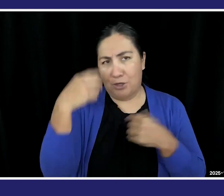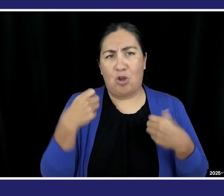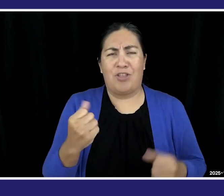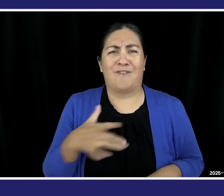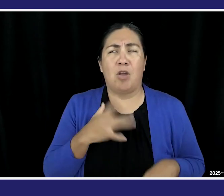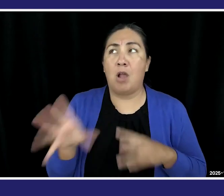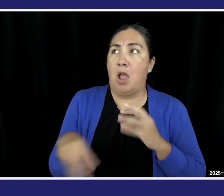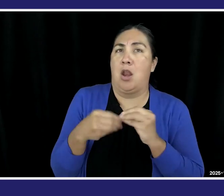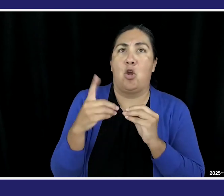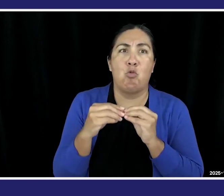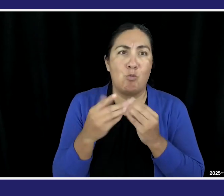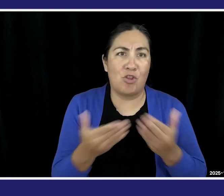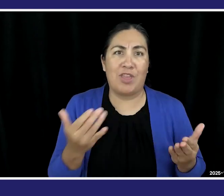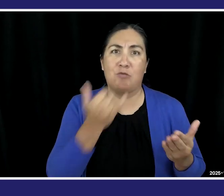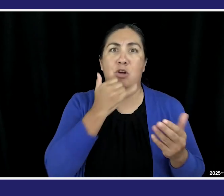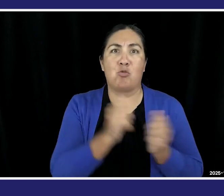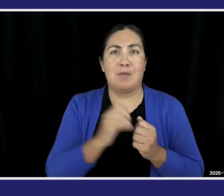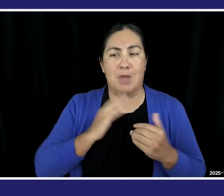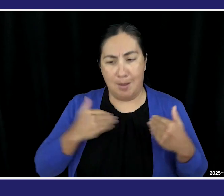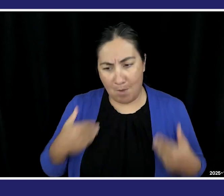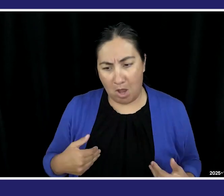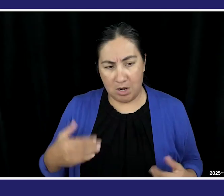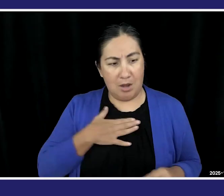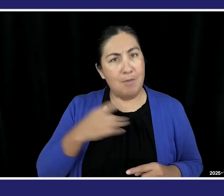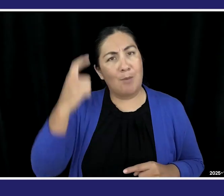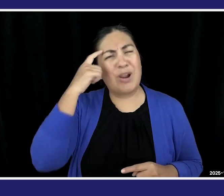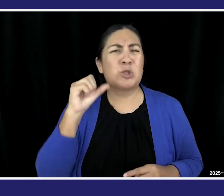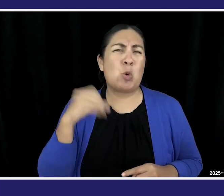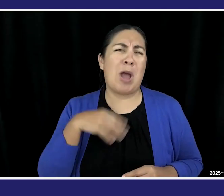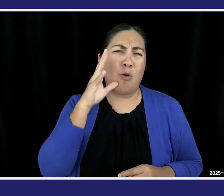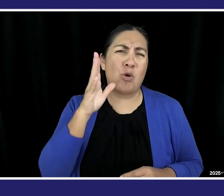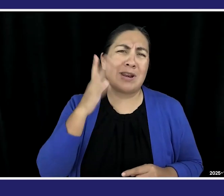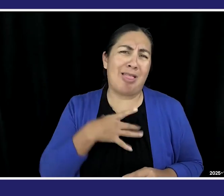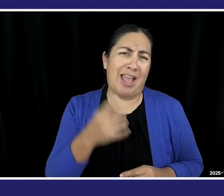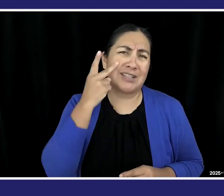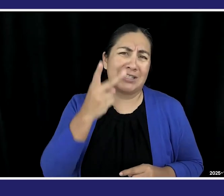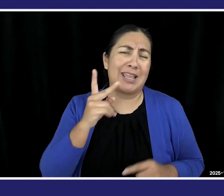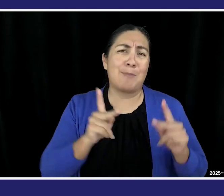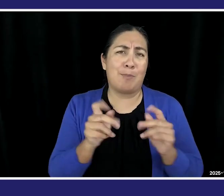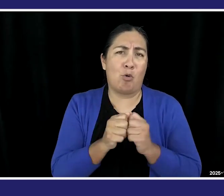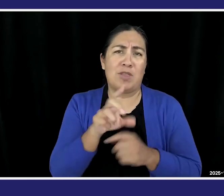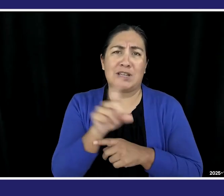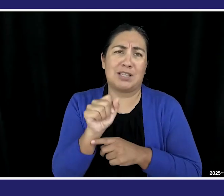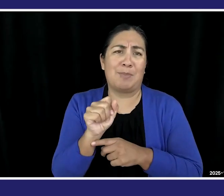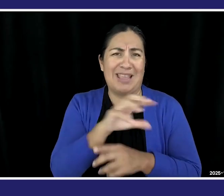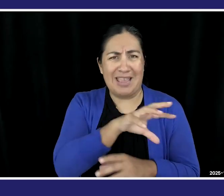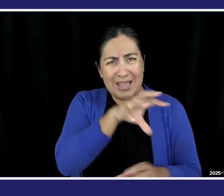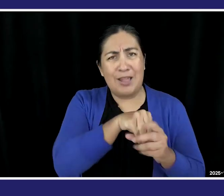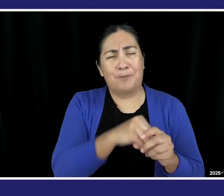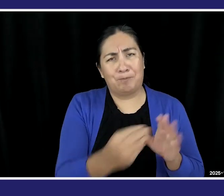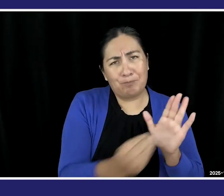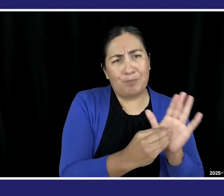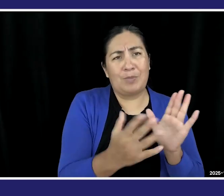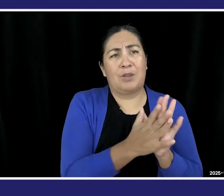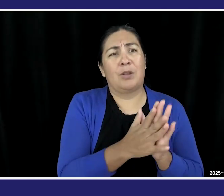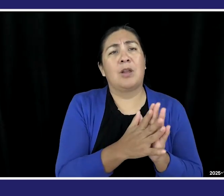So I would definitely like to see people with disabilities included in the prioritized populations. And